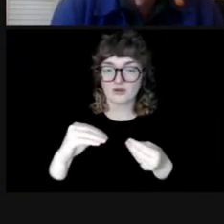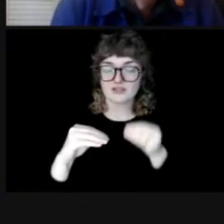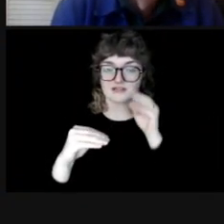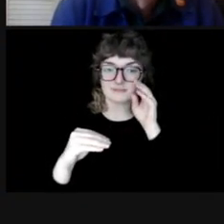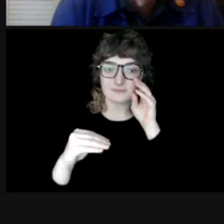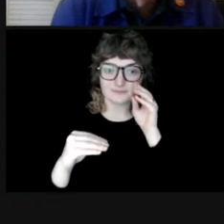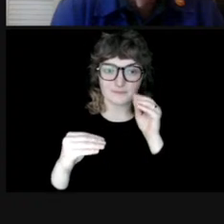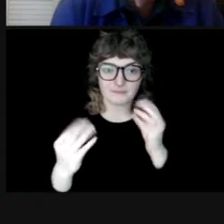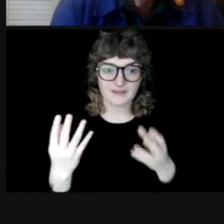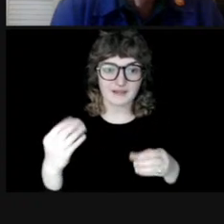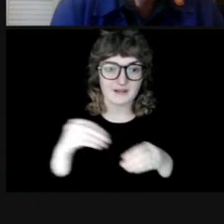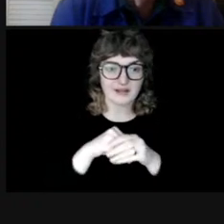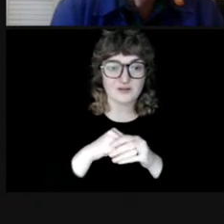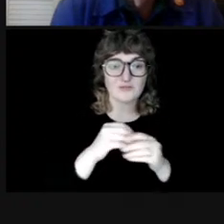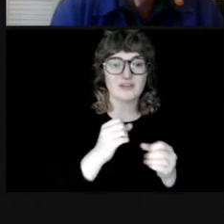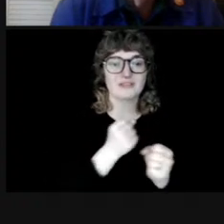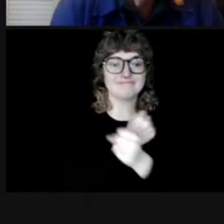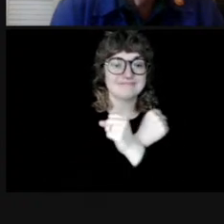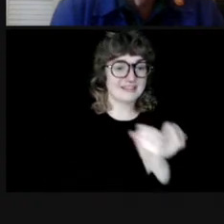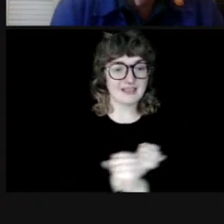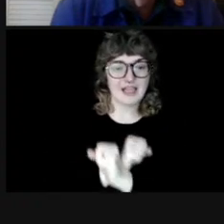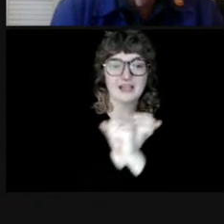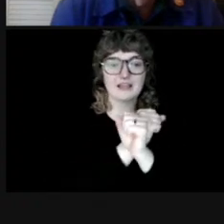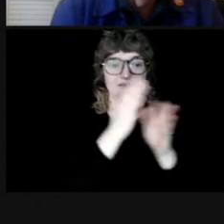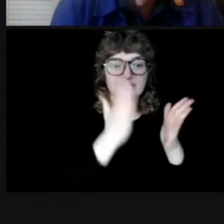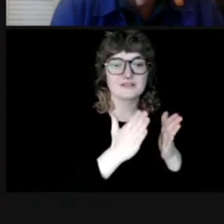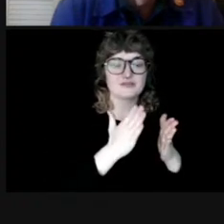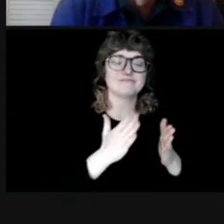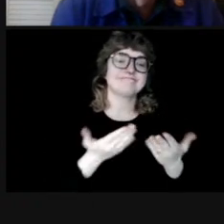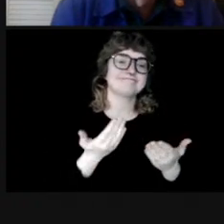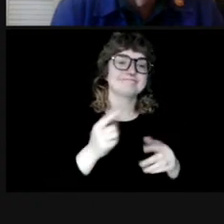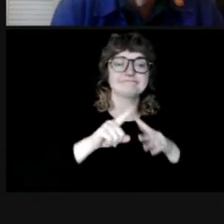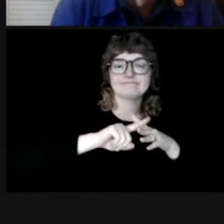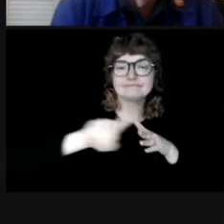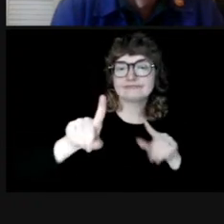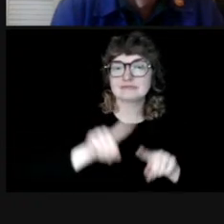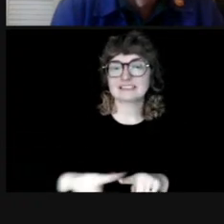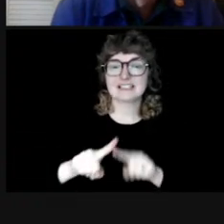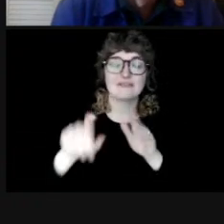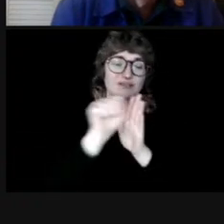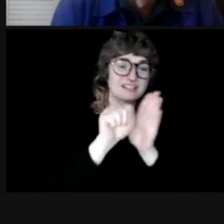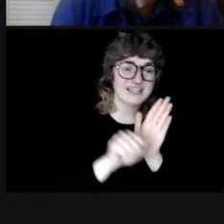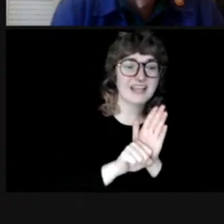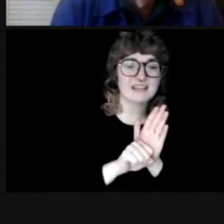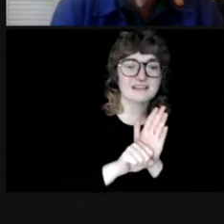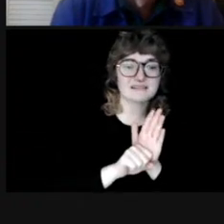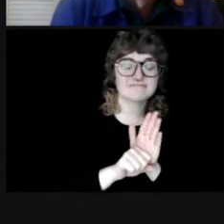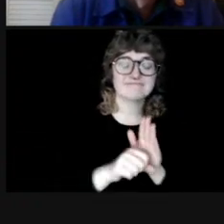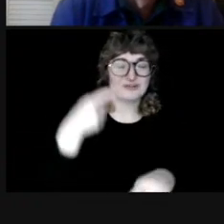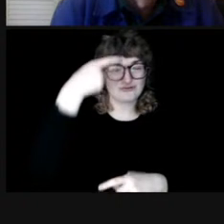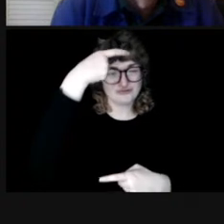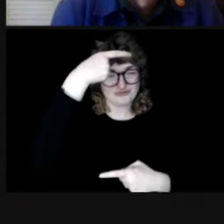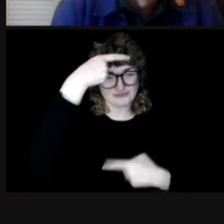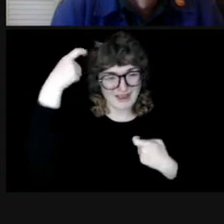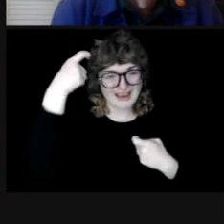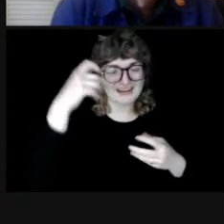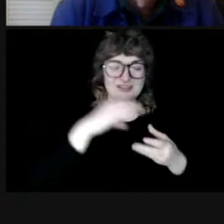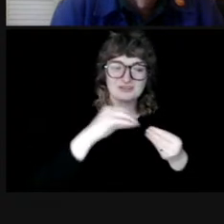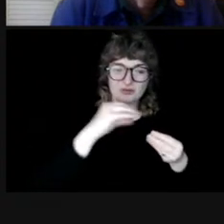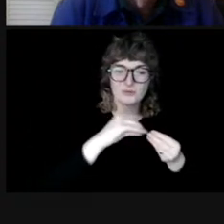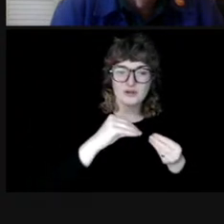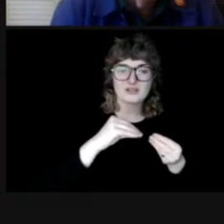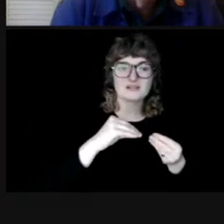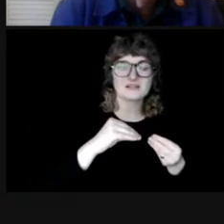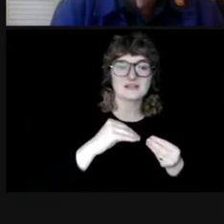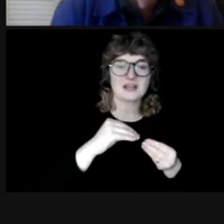escaped slaves, you know, the kind of things that were so dramatic. And the attempts